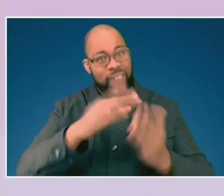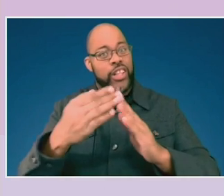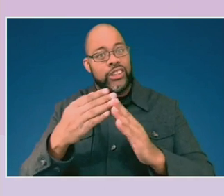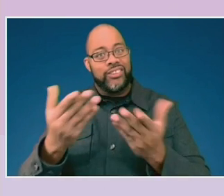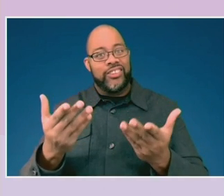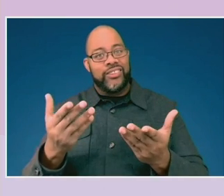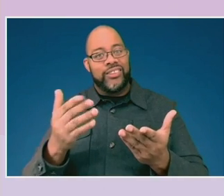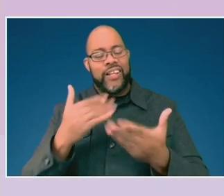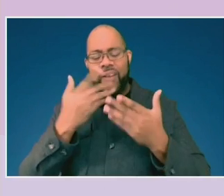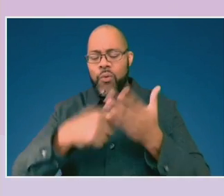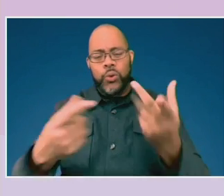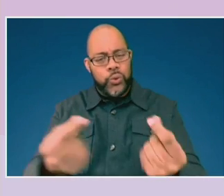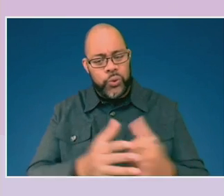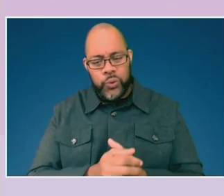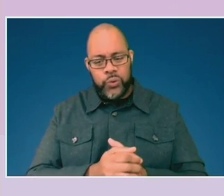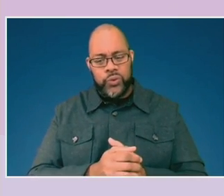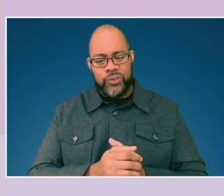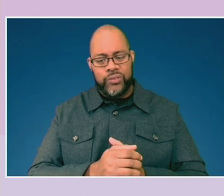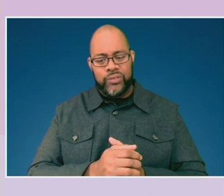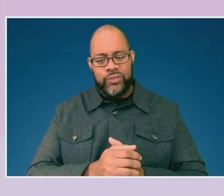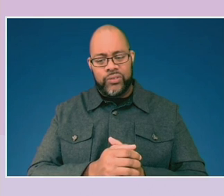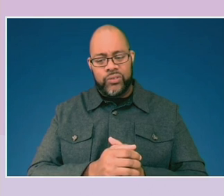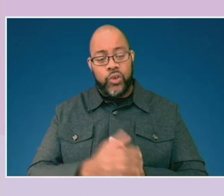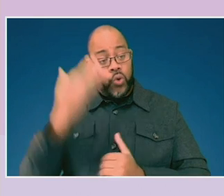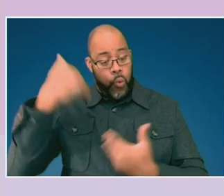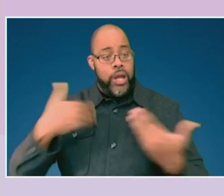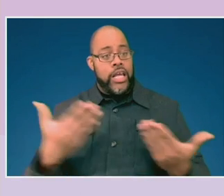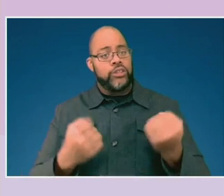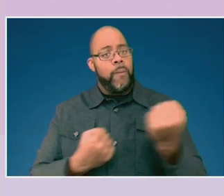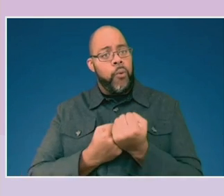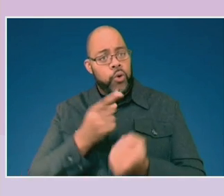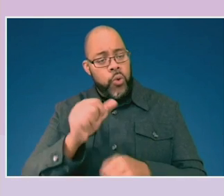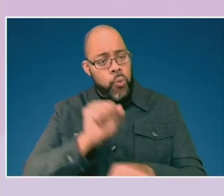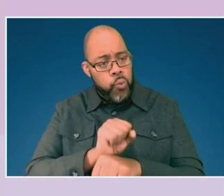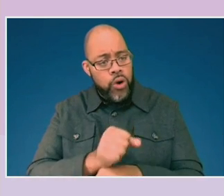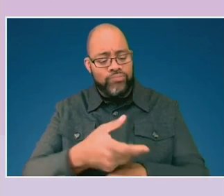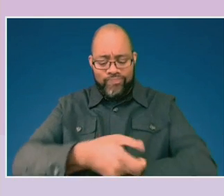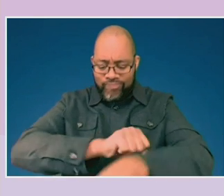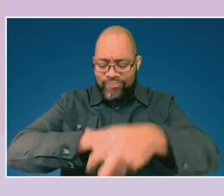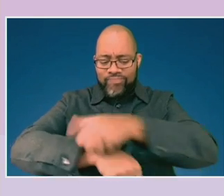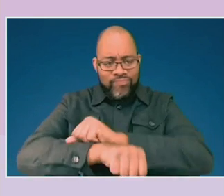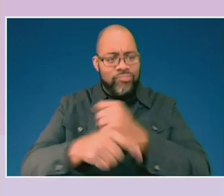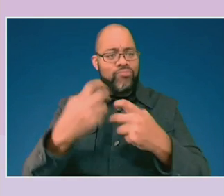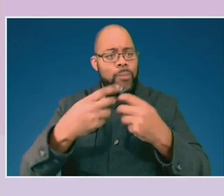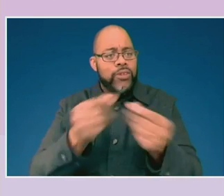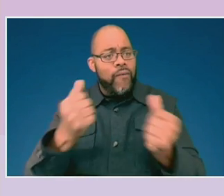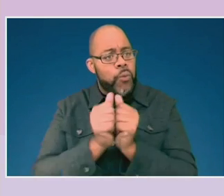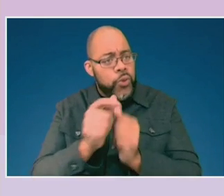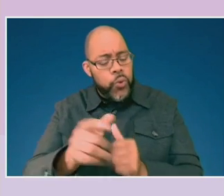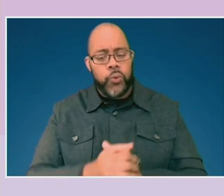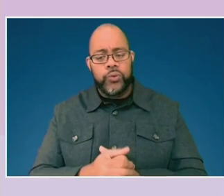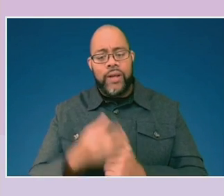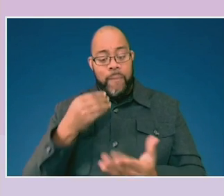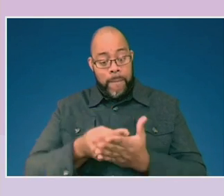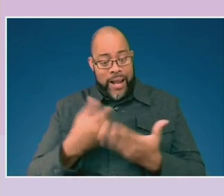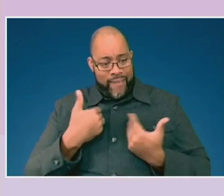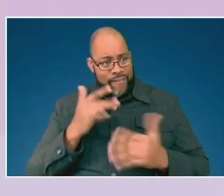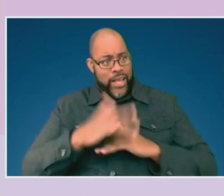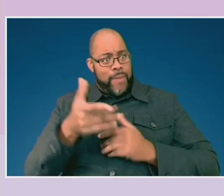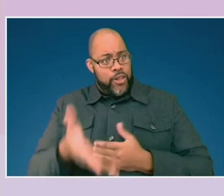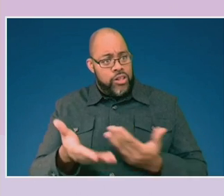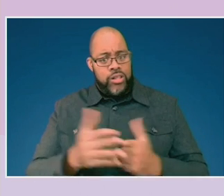Thank you for what you're doing. And know that we're here to work with you, to roll up our sleeves, to problem solve with you. There's money on the table to